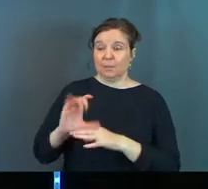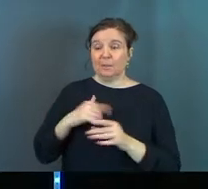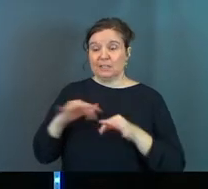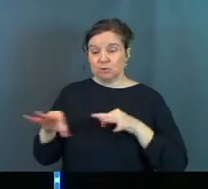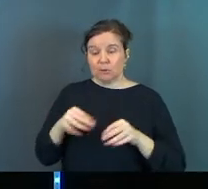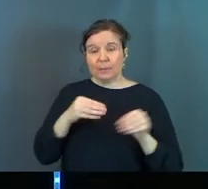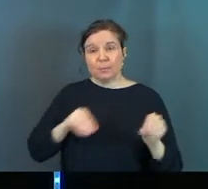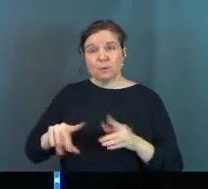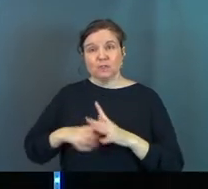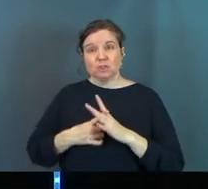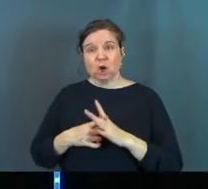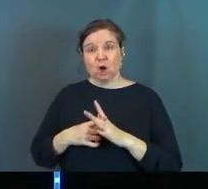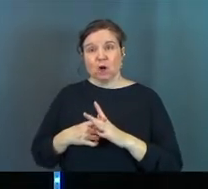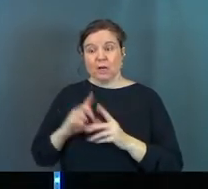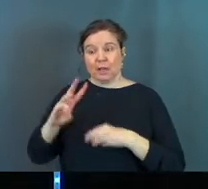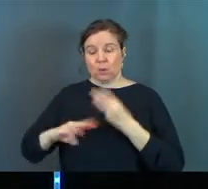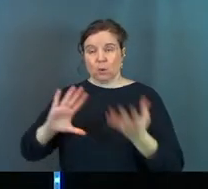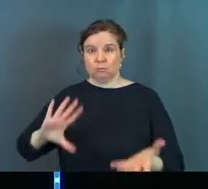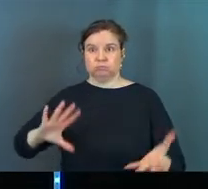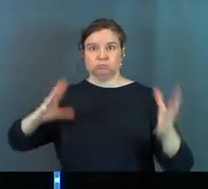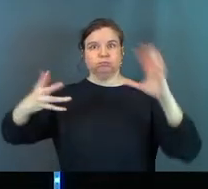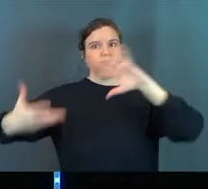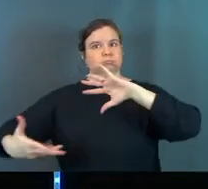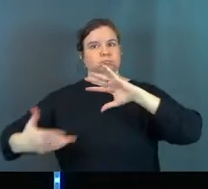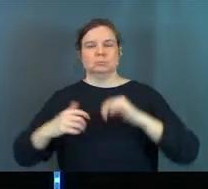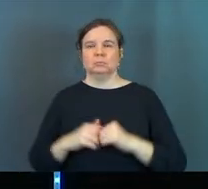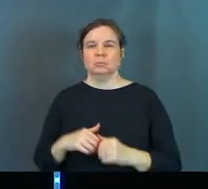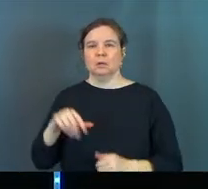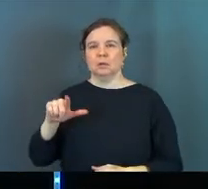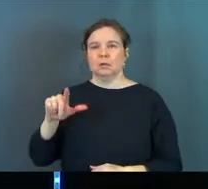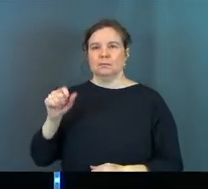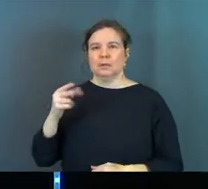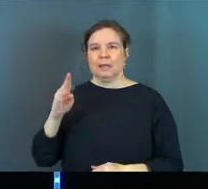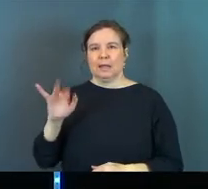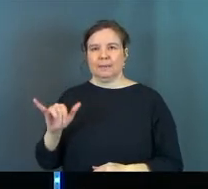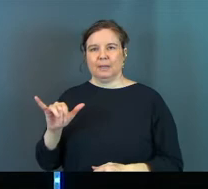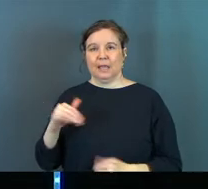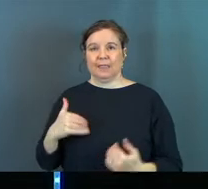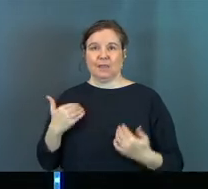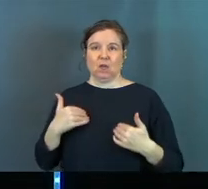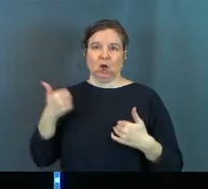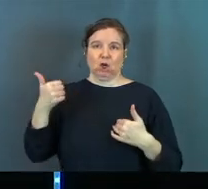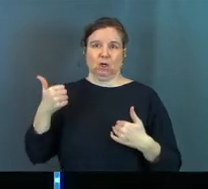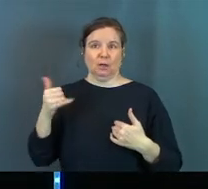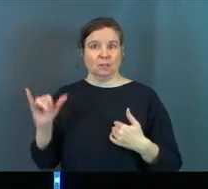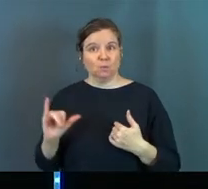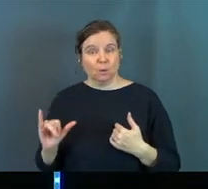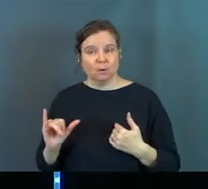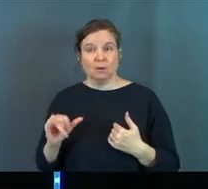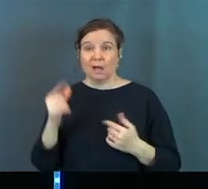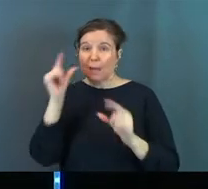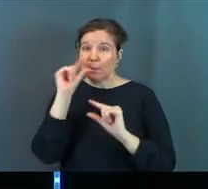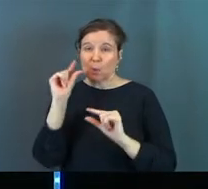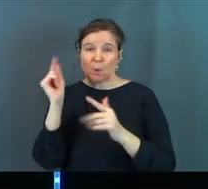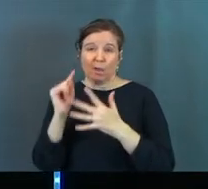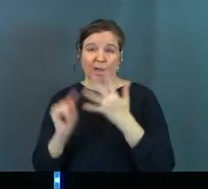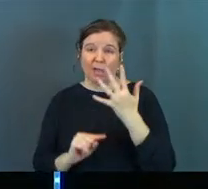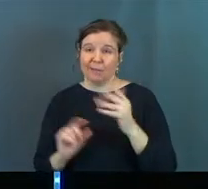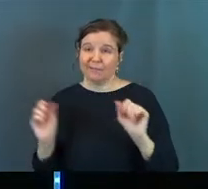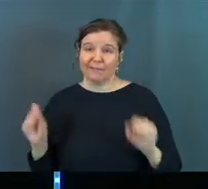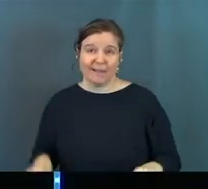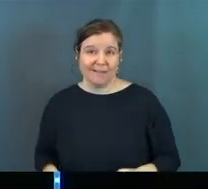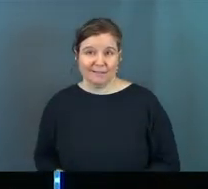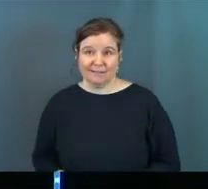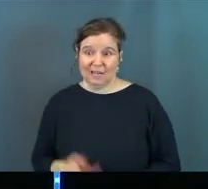movement that had started and turned the ancient world upside down, even Pliny the Younger as well. Google all this stuff.